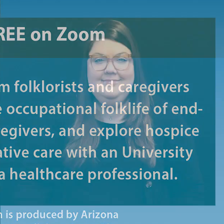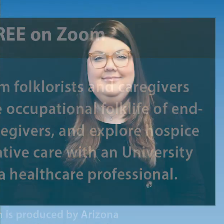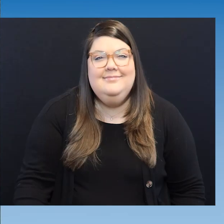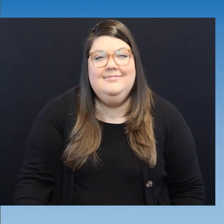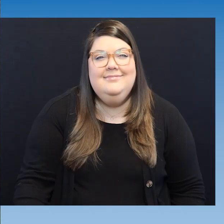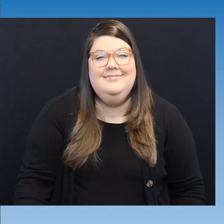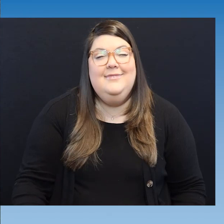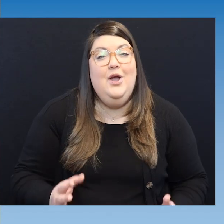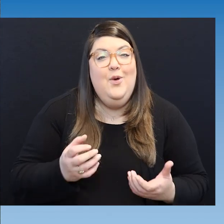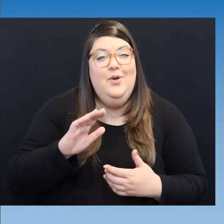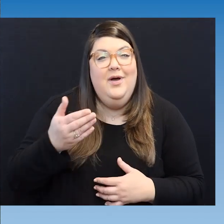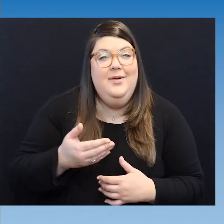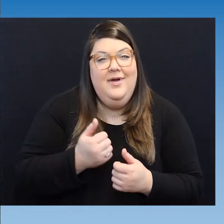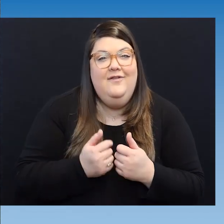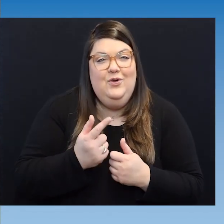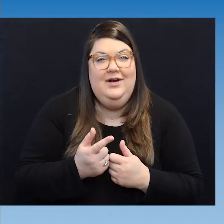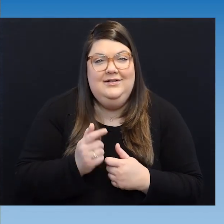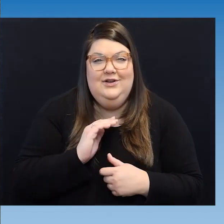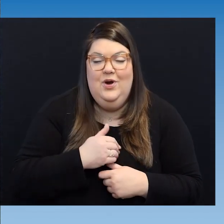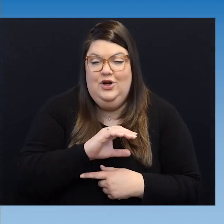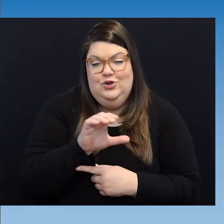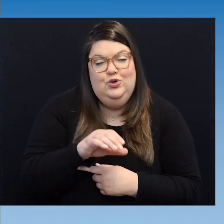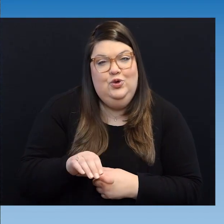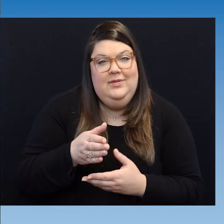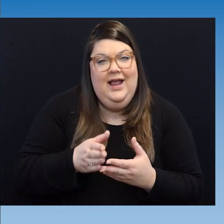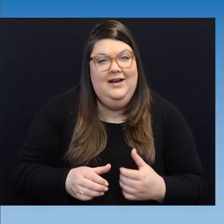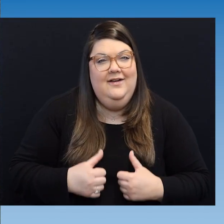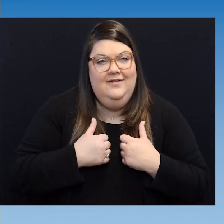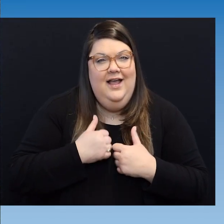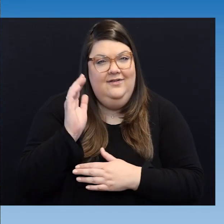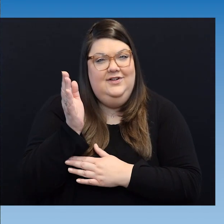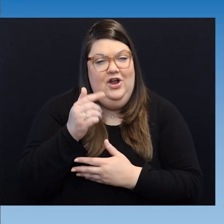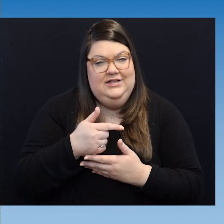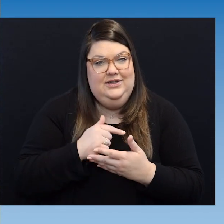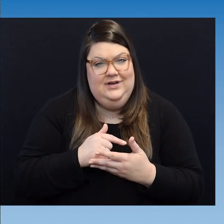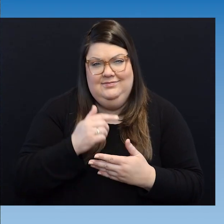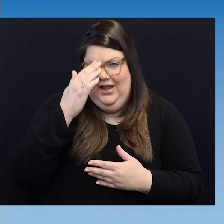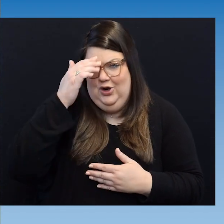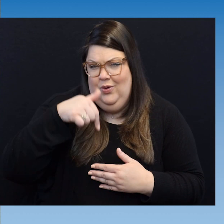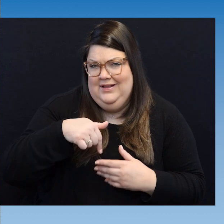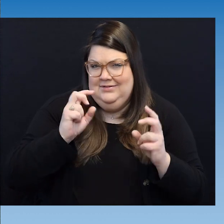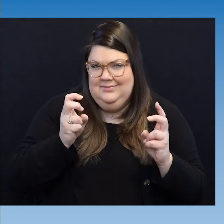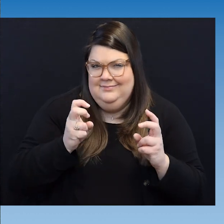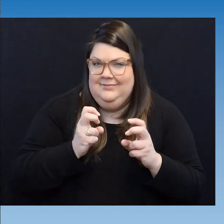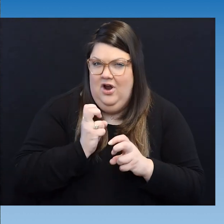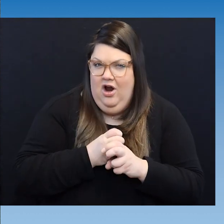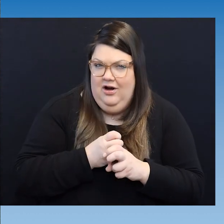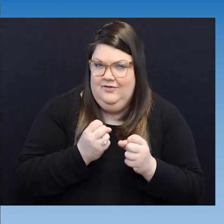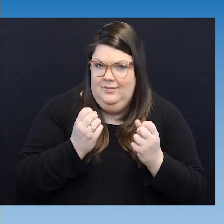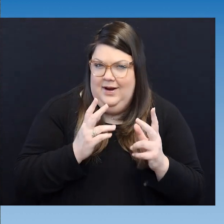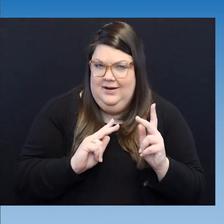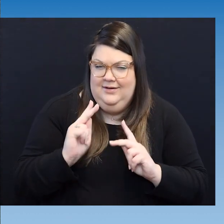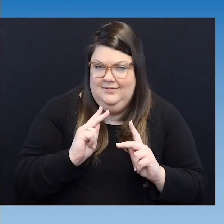Well, I just want to welcome everyone to our Zoom End of Life Talk series. I know this is a difficult topic for many,